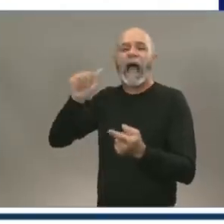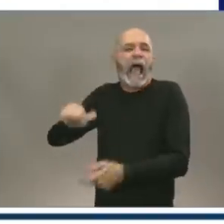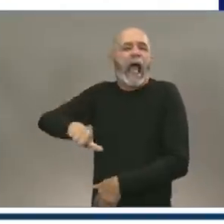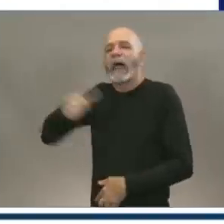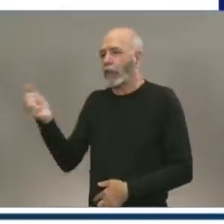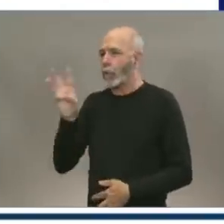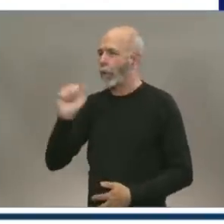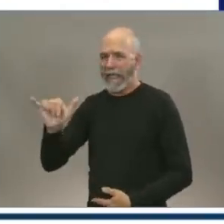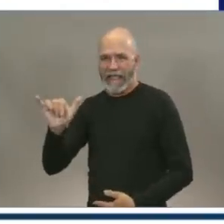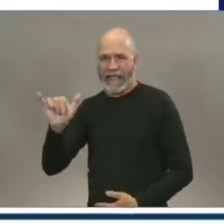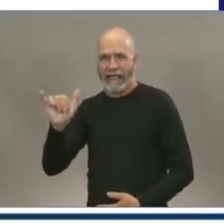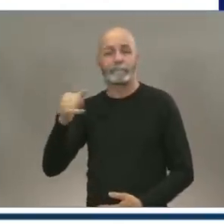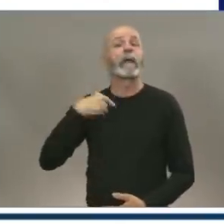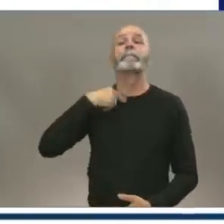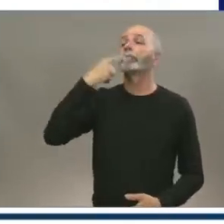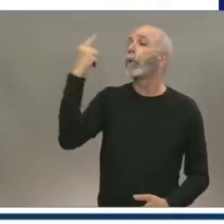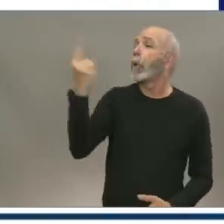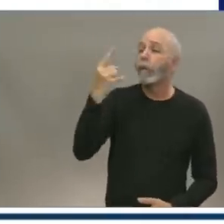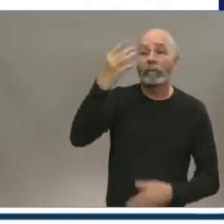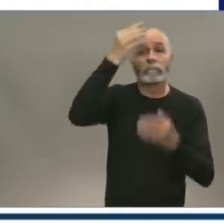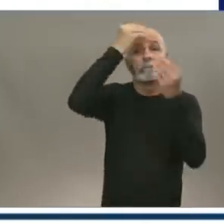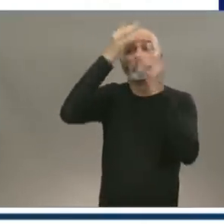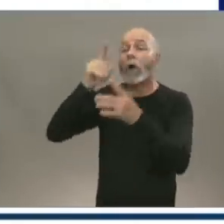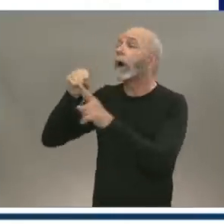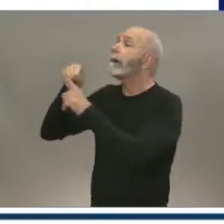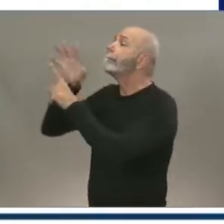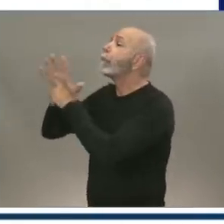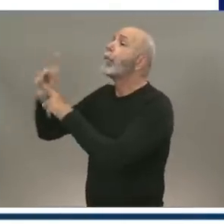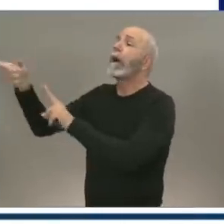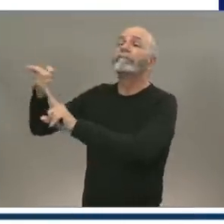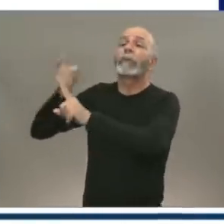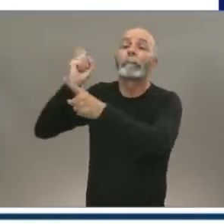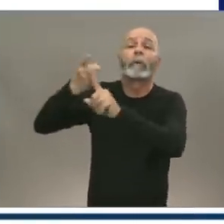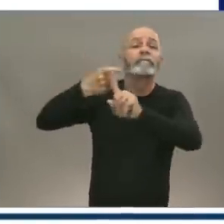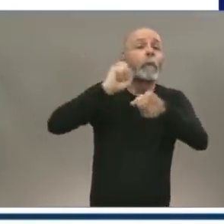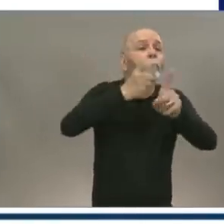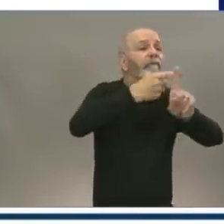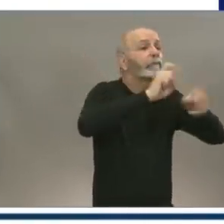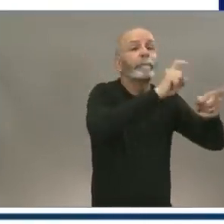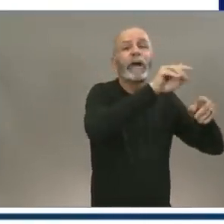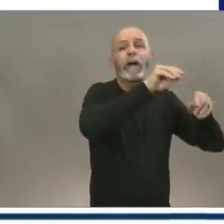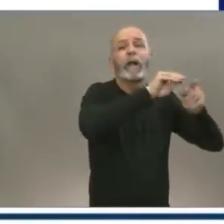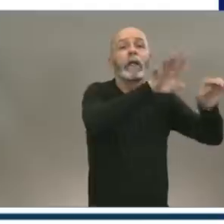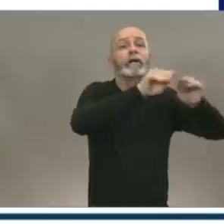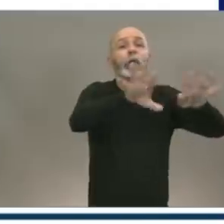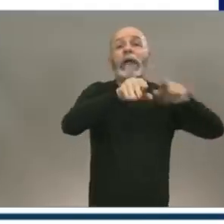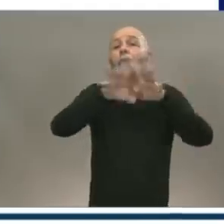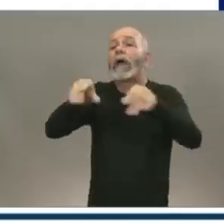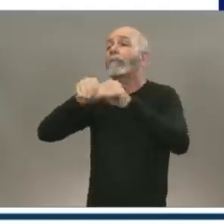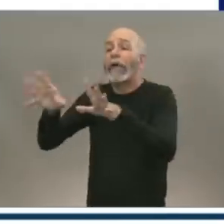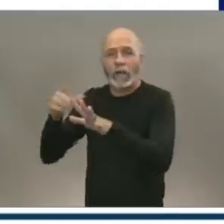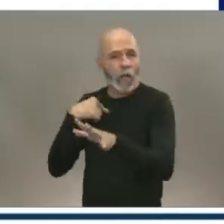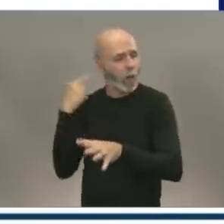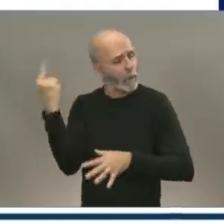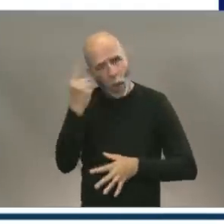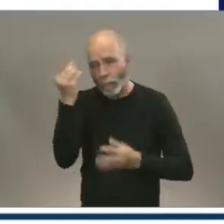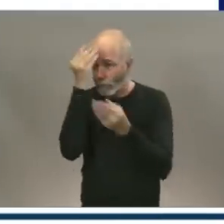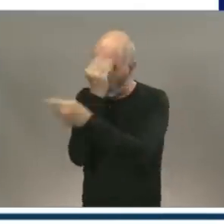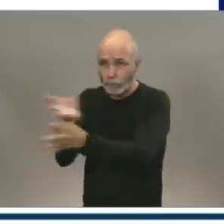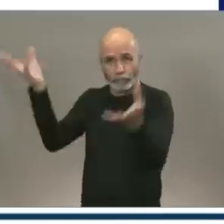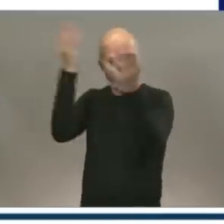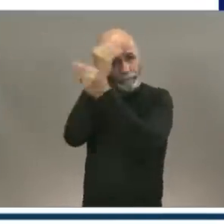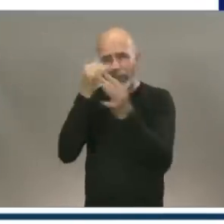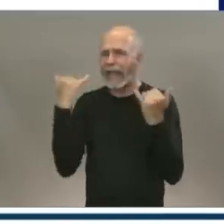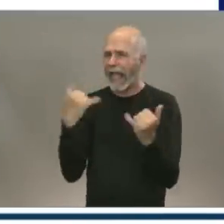of exposure sites. Will we continue to look at how we determine whether a public notice should go out? Of course, we'll continue to look at that and